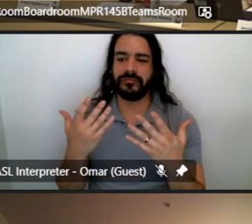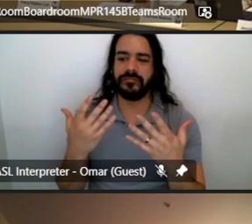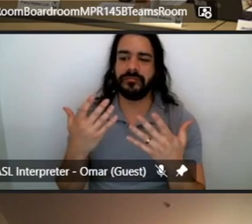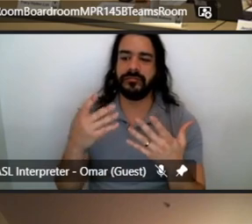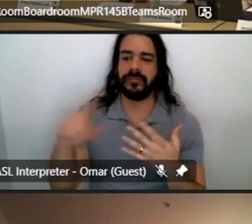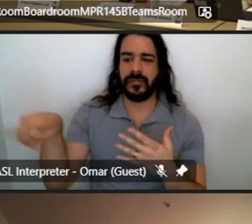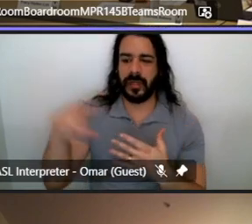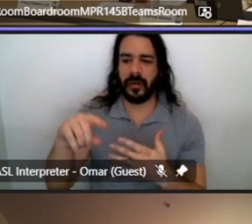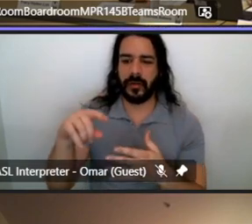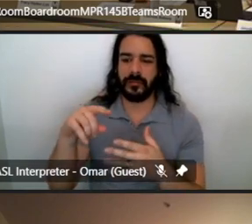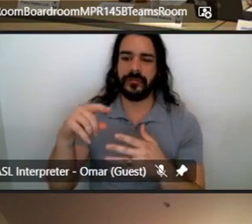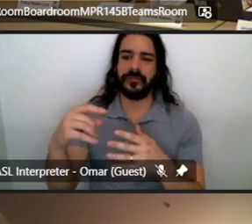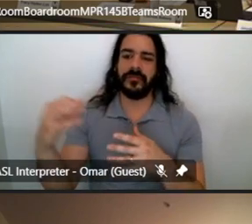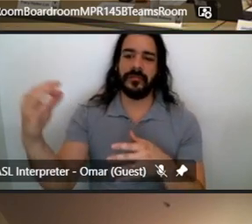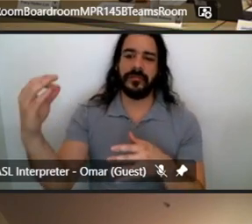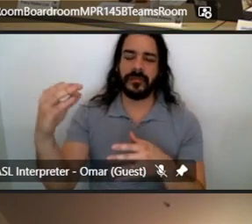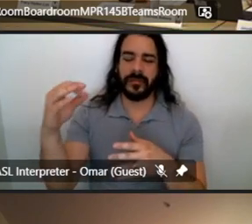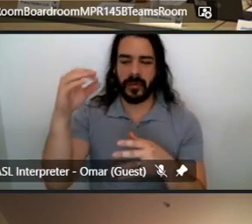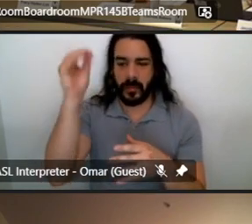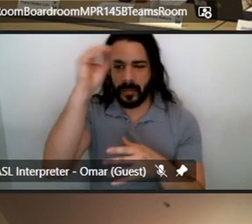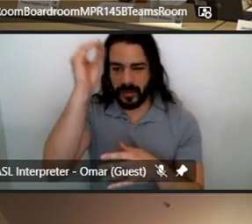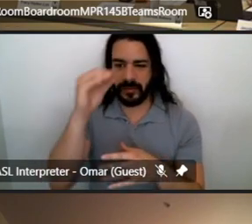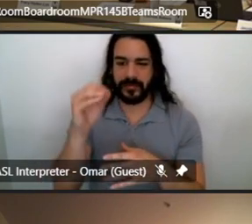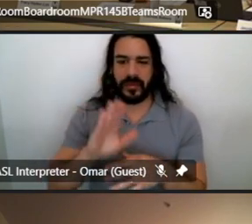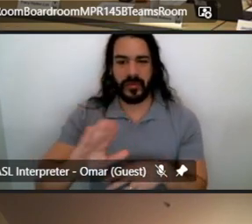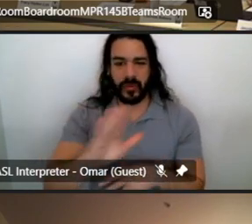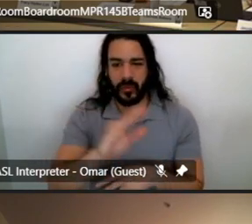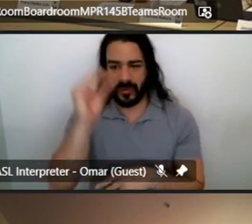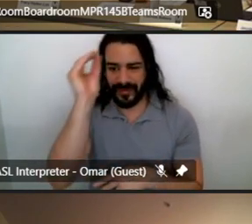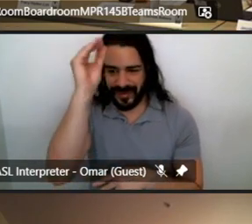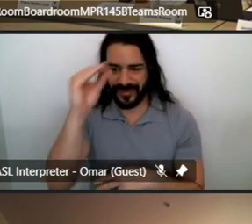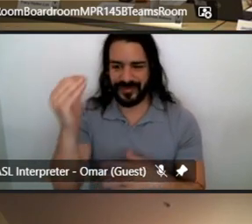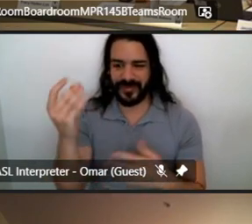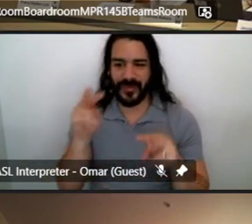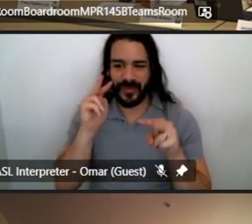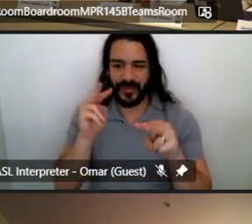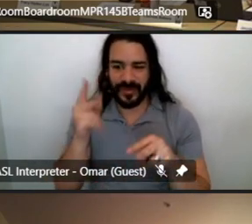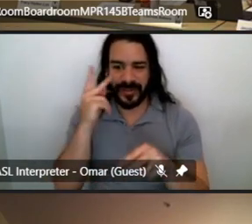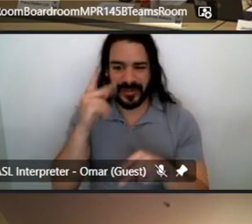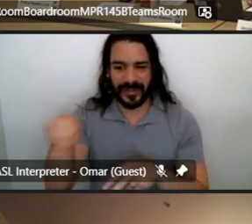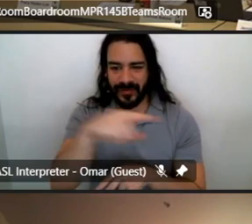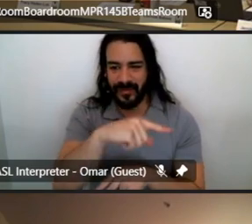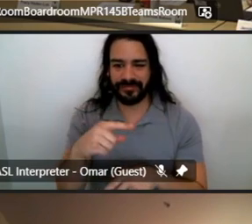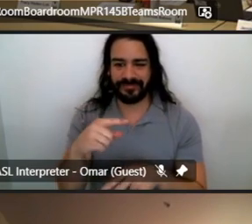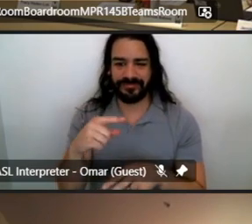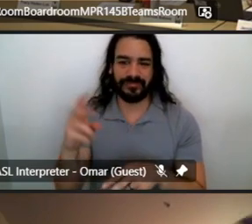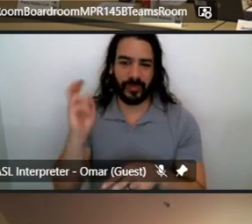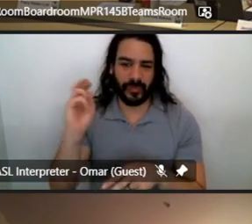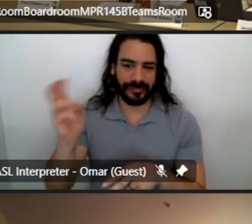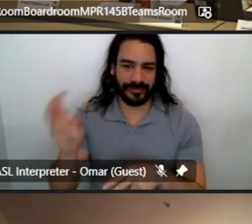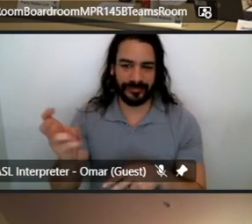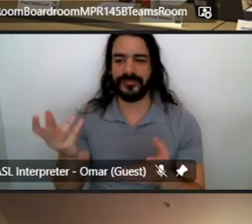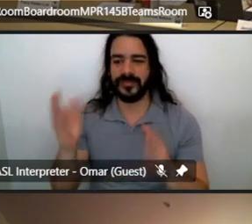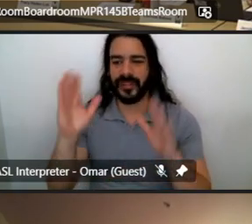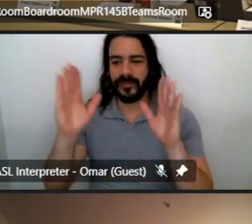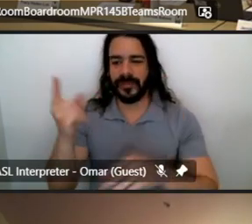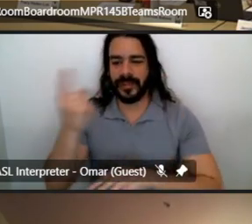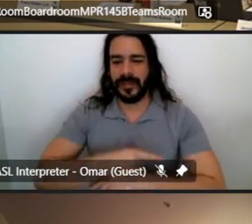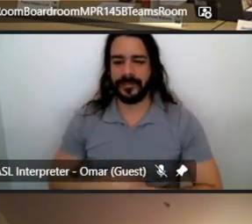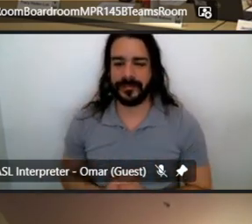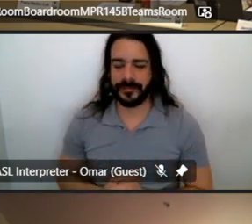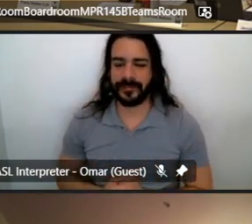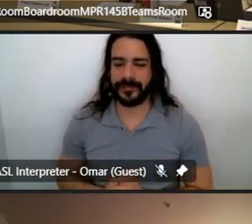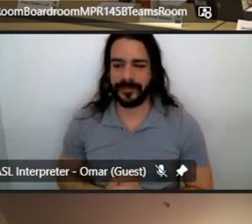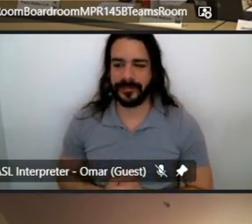moving the budget process forward. Thank you again for all of your input into Metro's budget, and we look forward to seeing you on board the system. Have a great